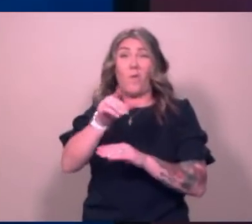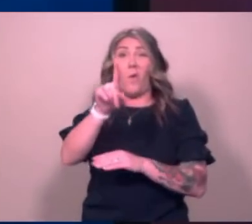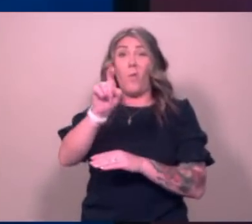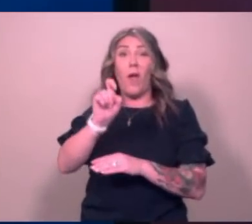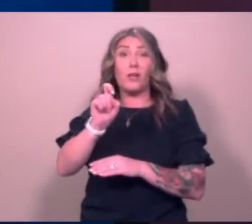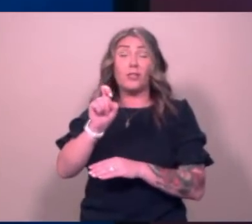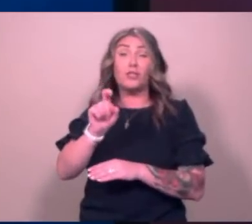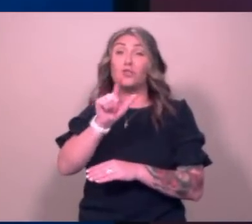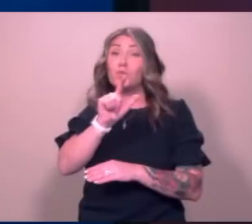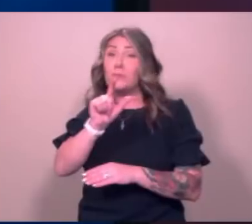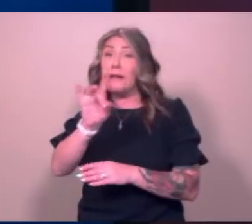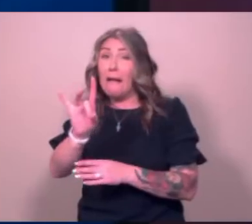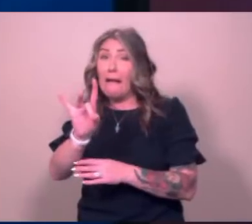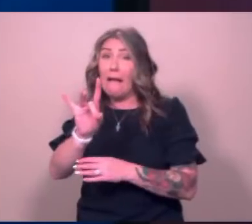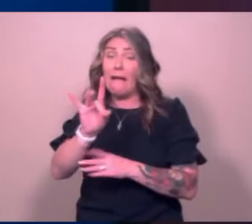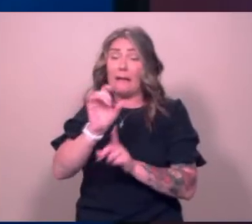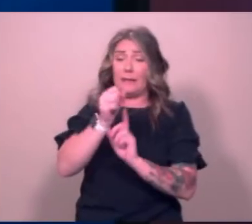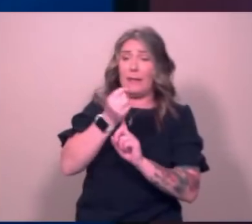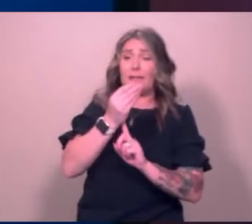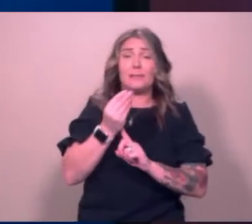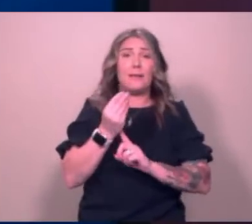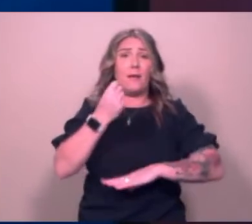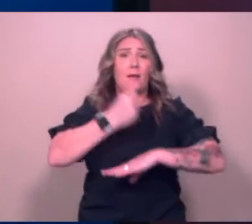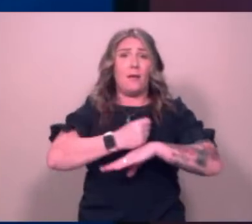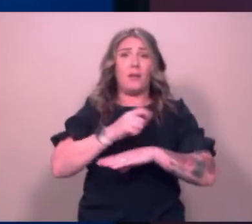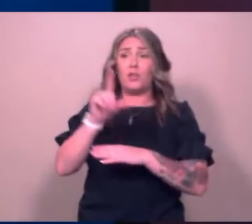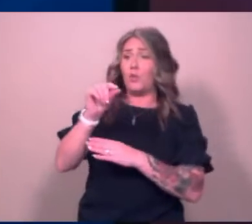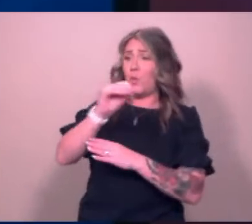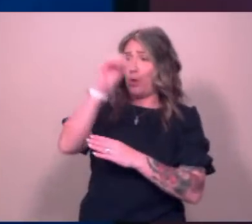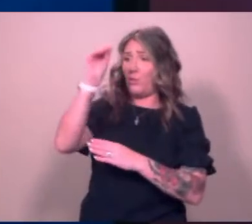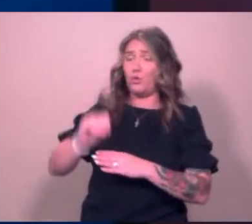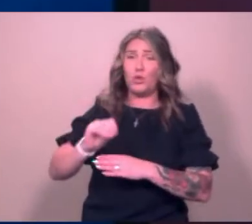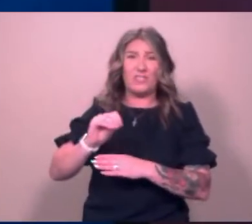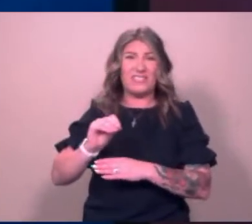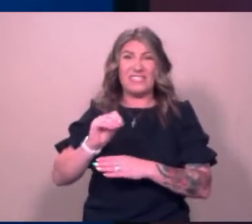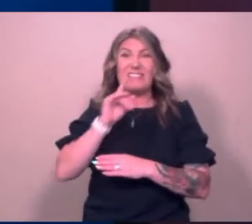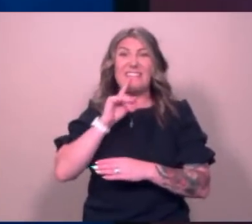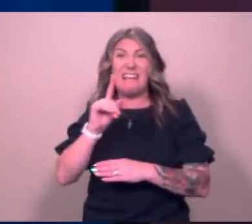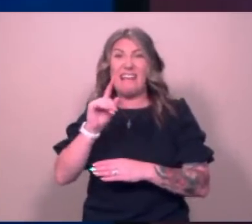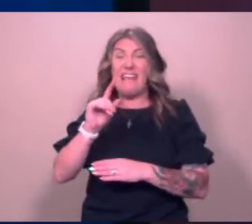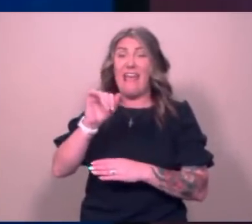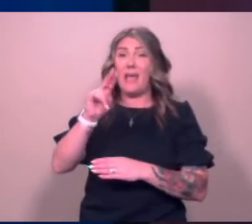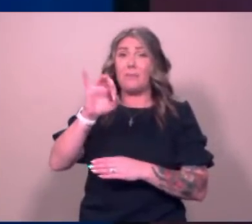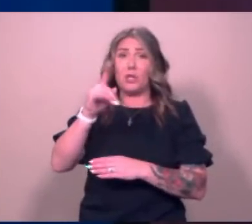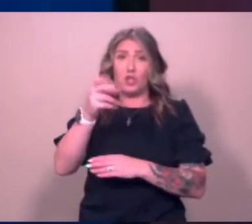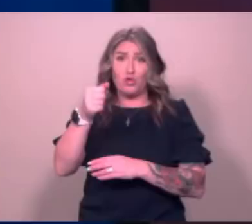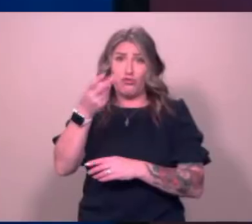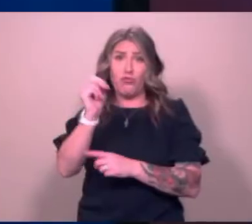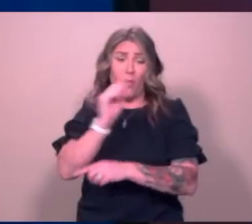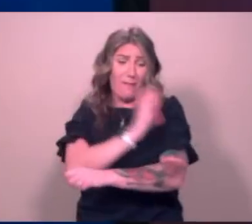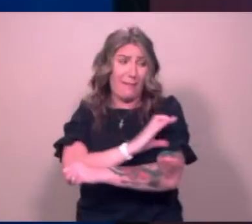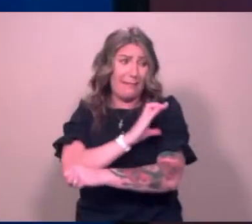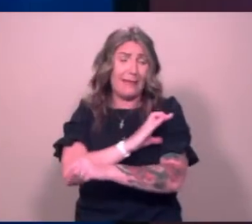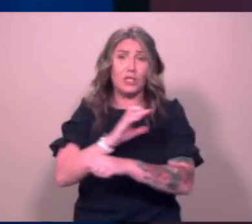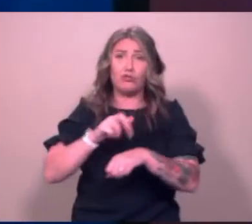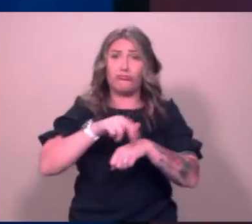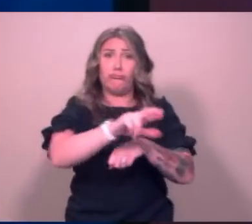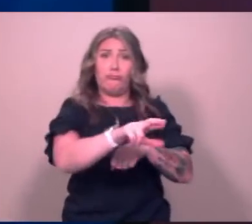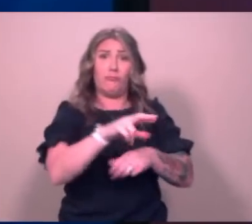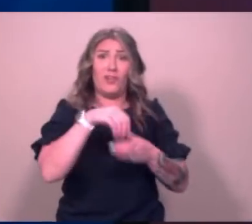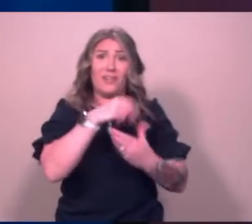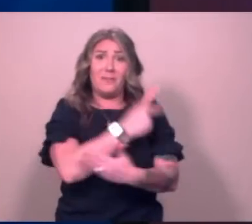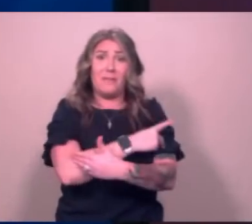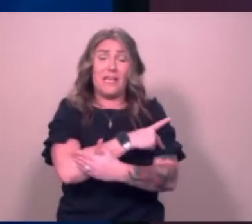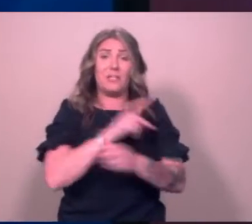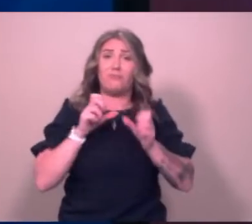now, and we've had to close 20% of our ambulatory practice in order to divert people back to inpatient so we can continue